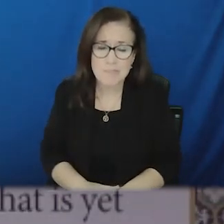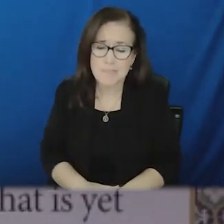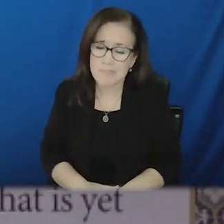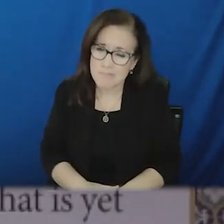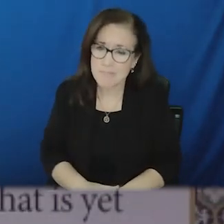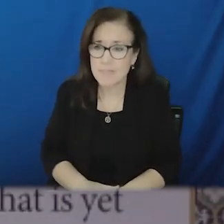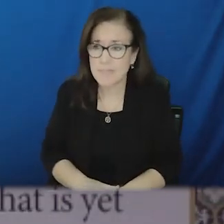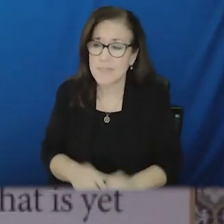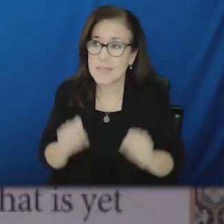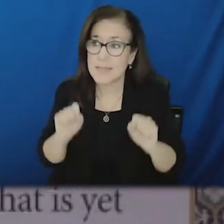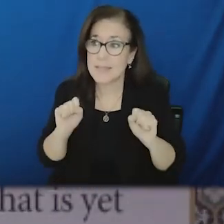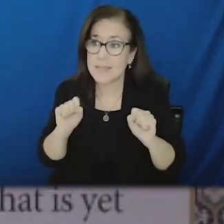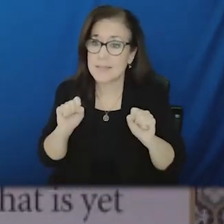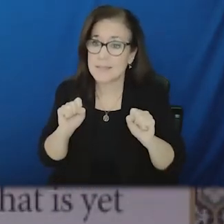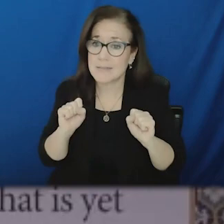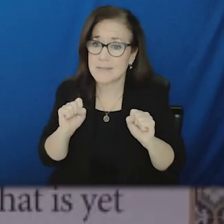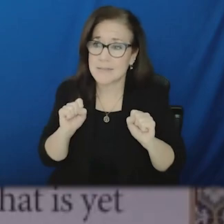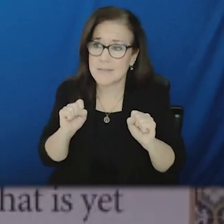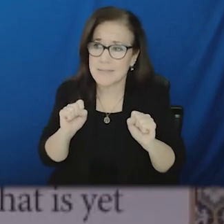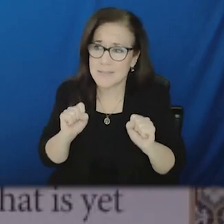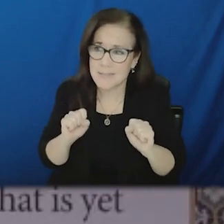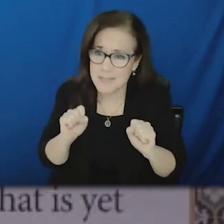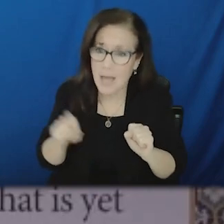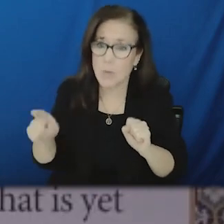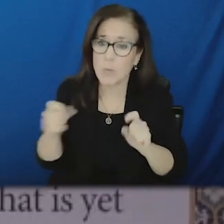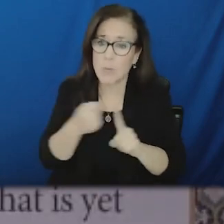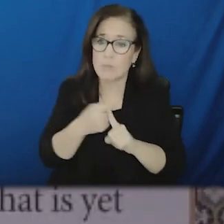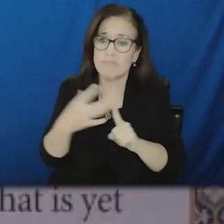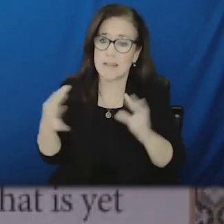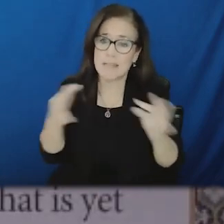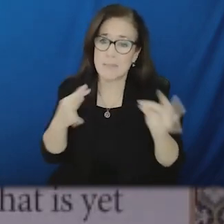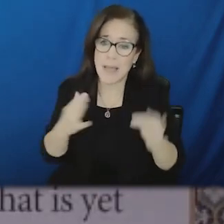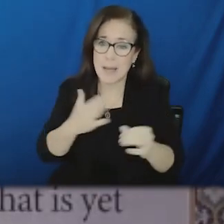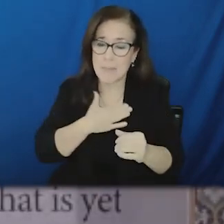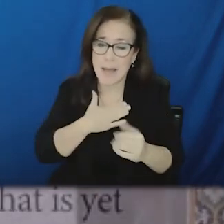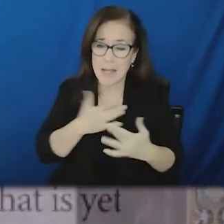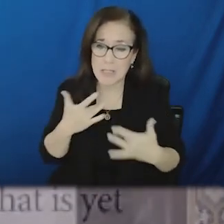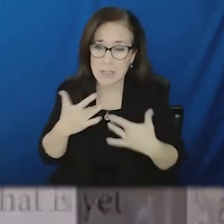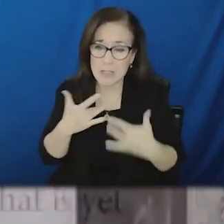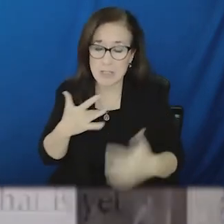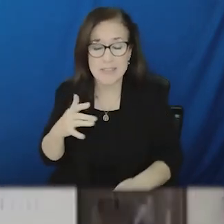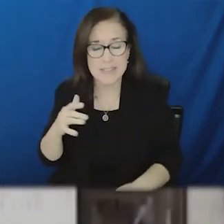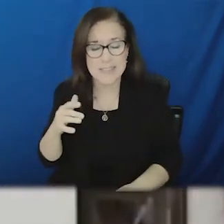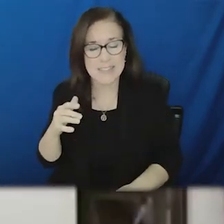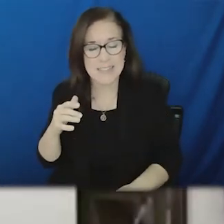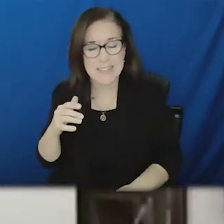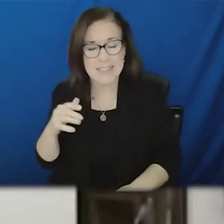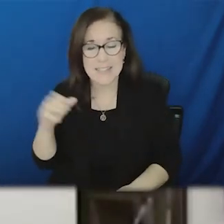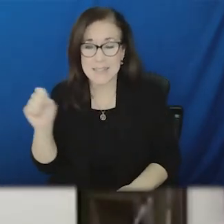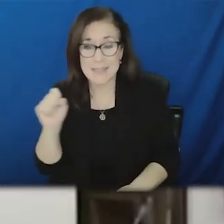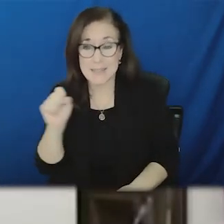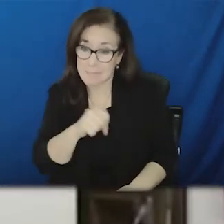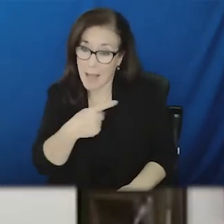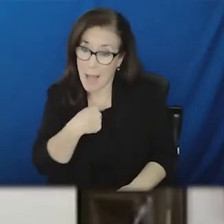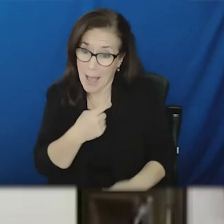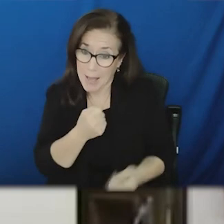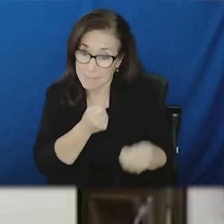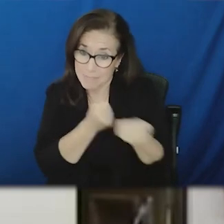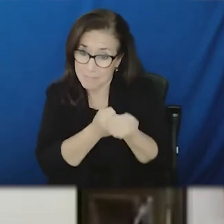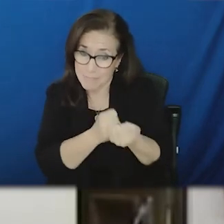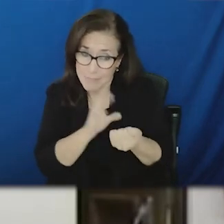you validate my concern? I validate your concern, absolutely.